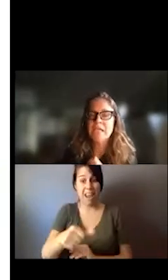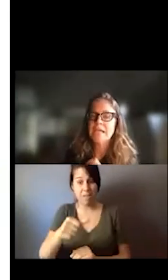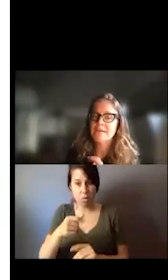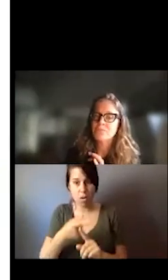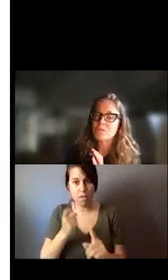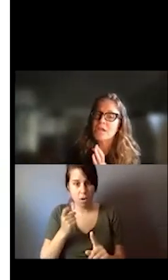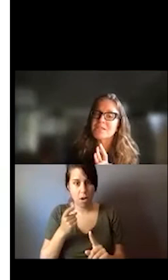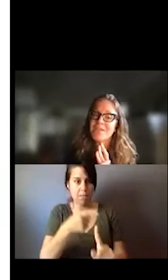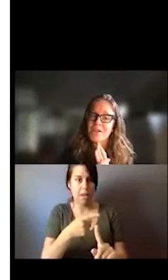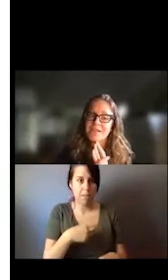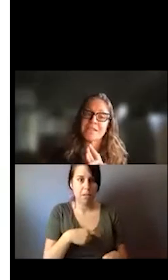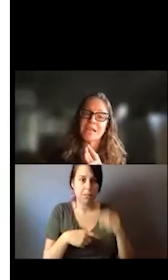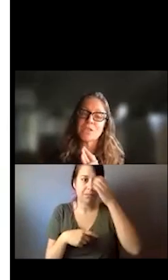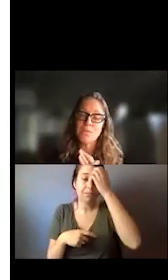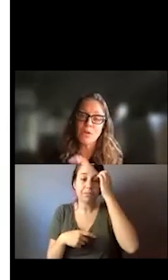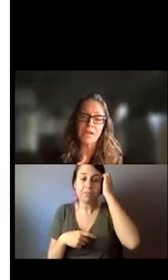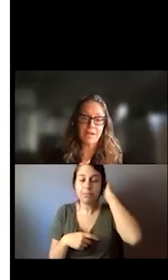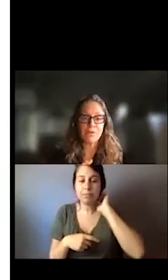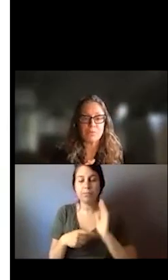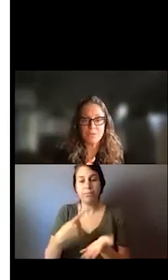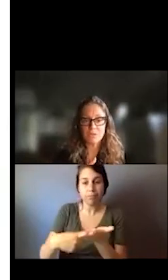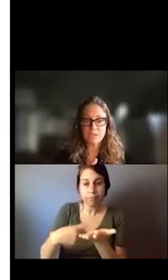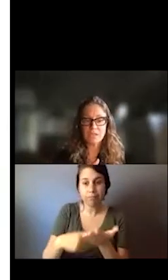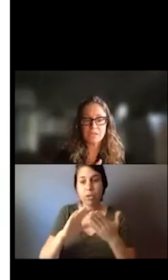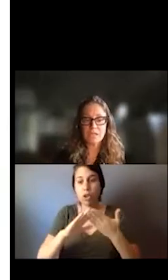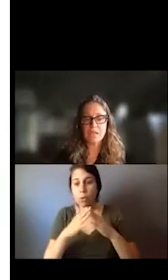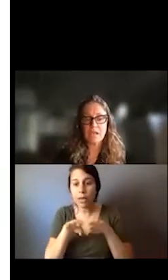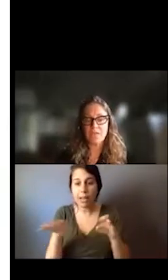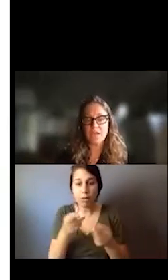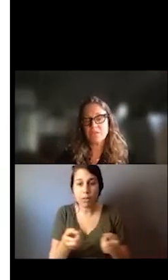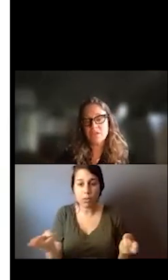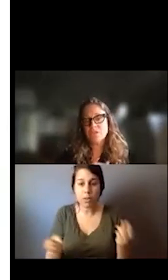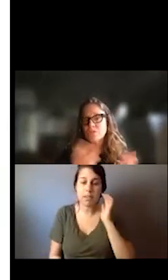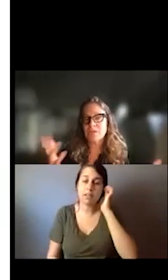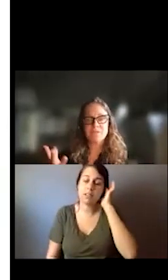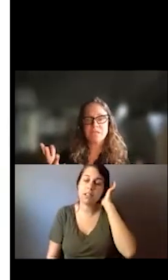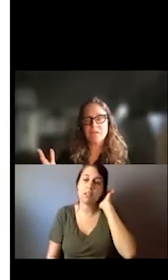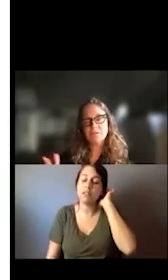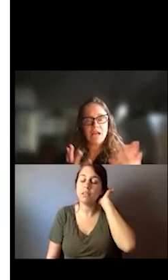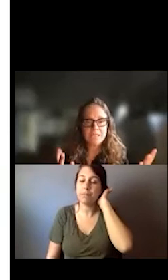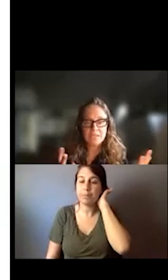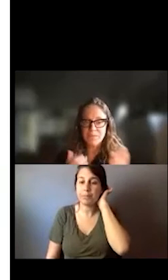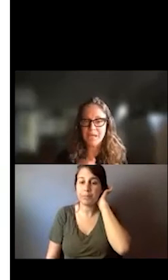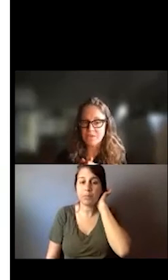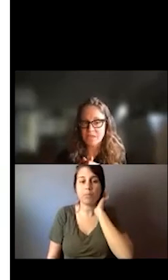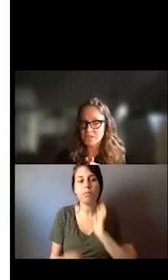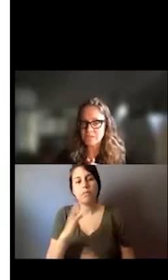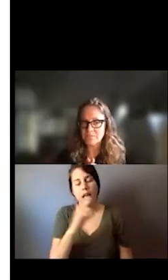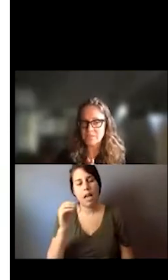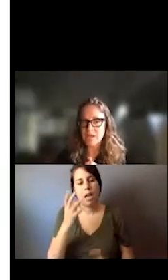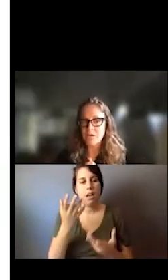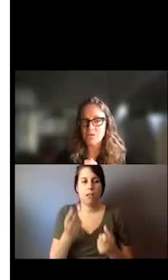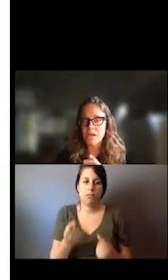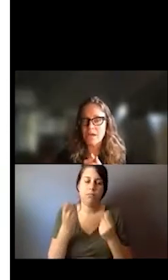CMS to come together and discuss community level resources. And then certainly we've seen lots of big